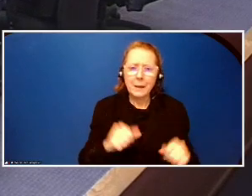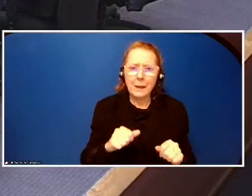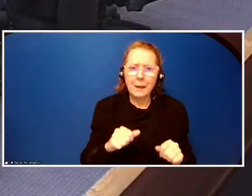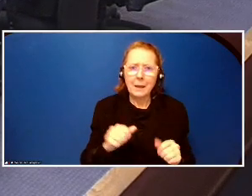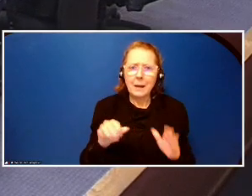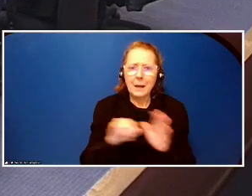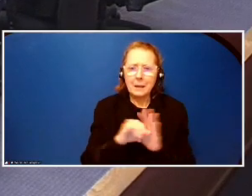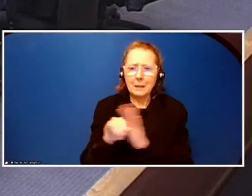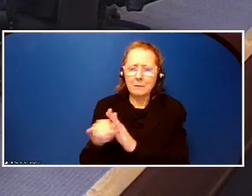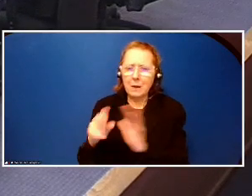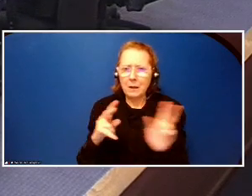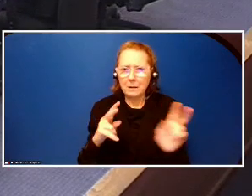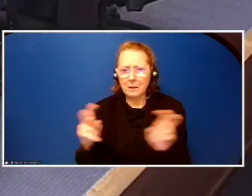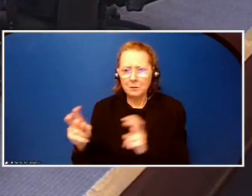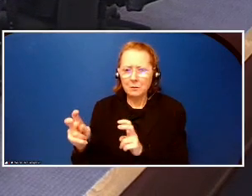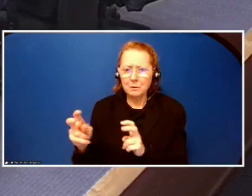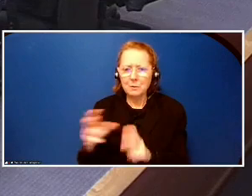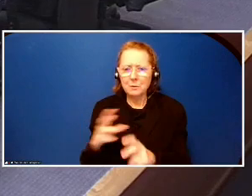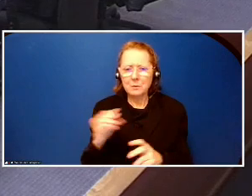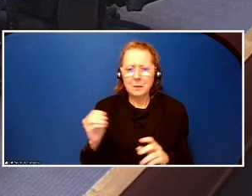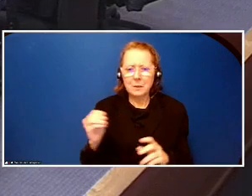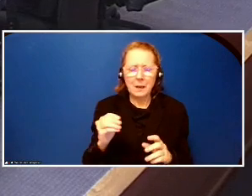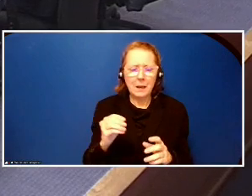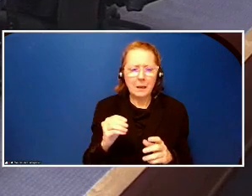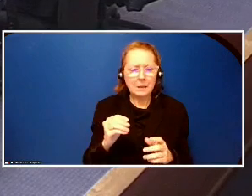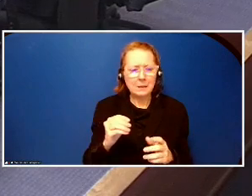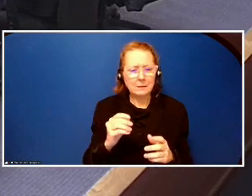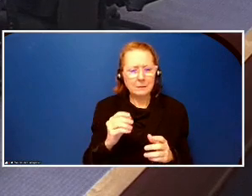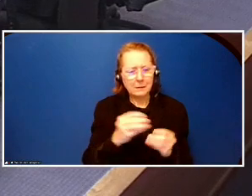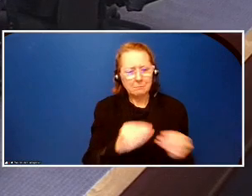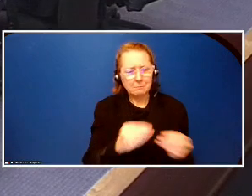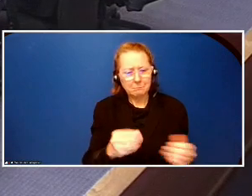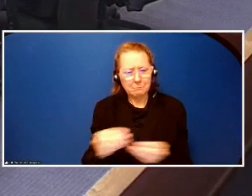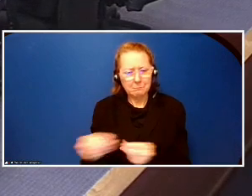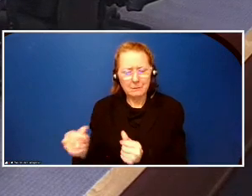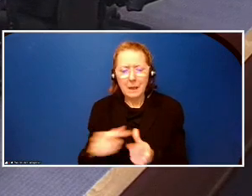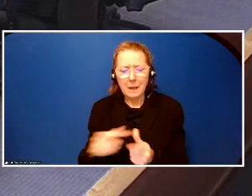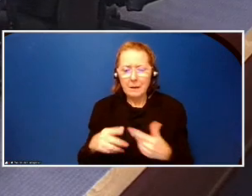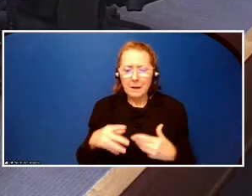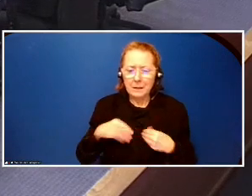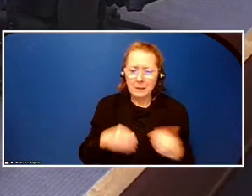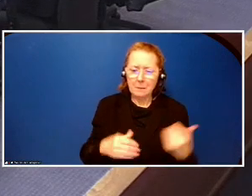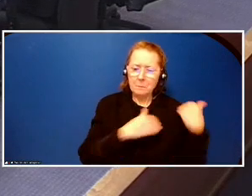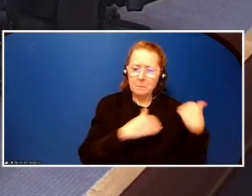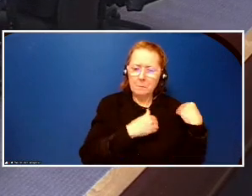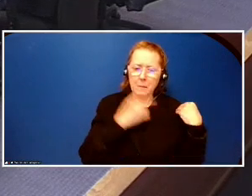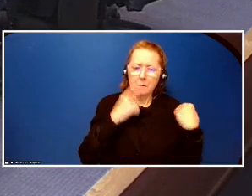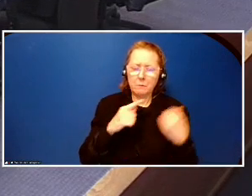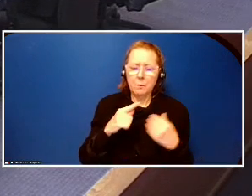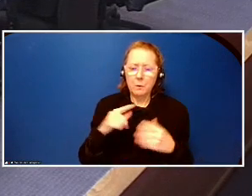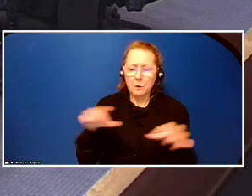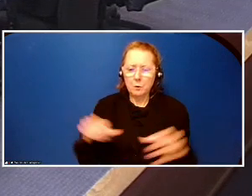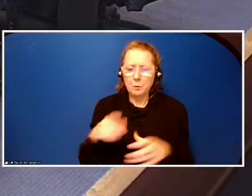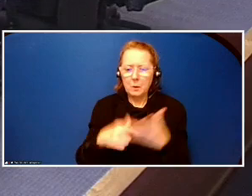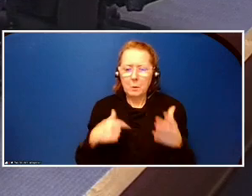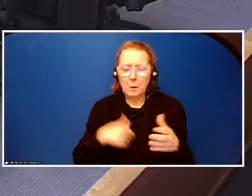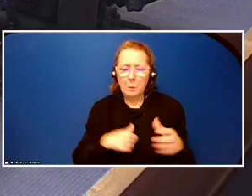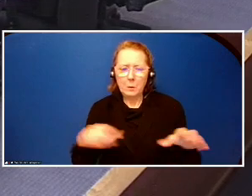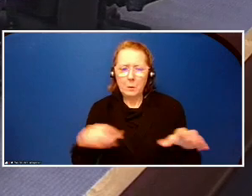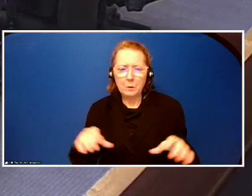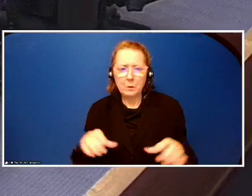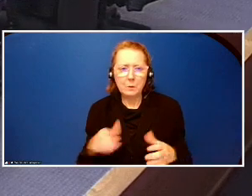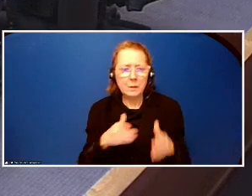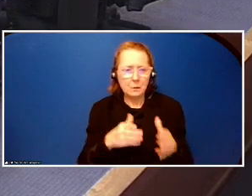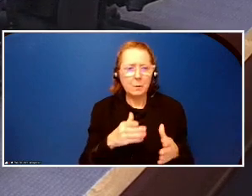identify the issues, tackle the issues, and then be accountable for tackling those issues. So it's really a way to bring us